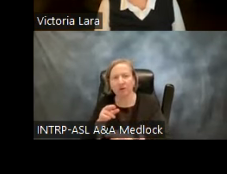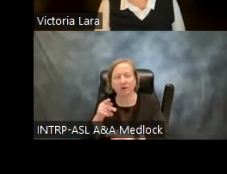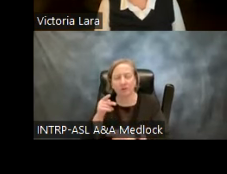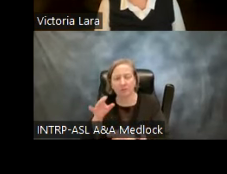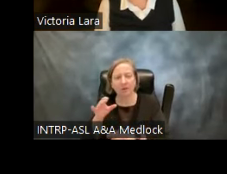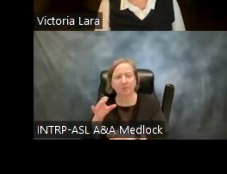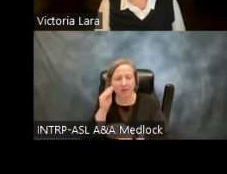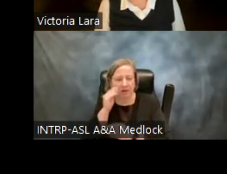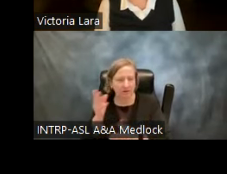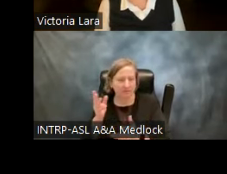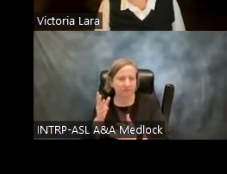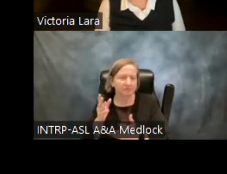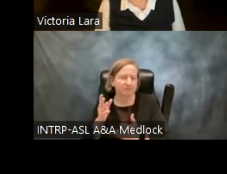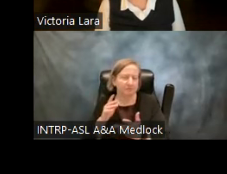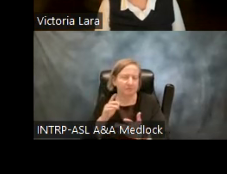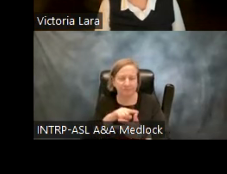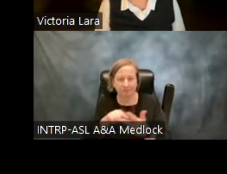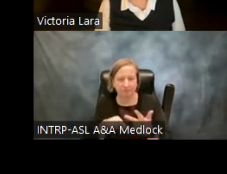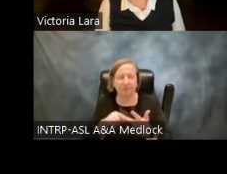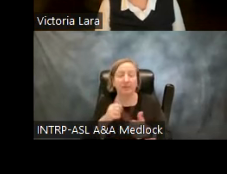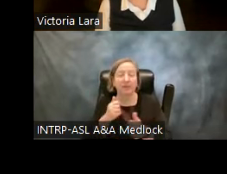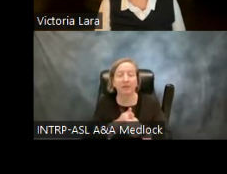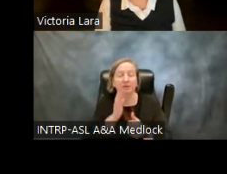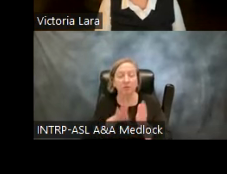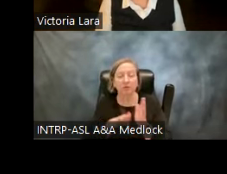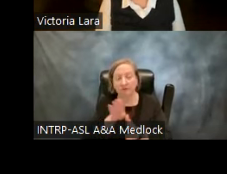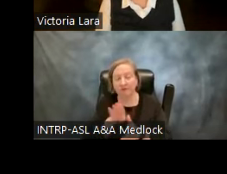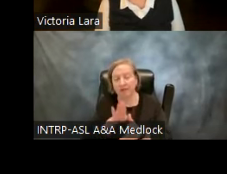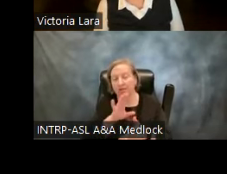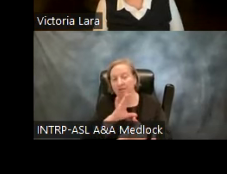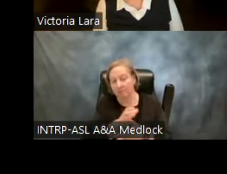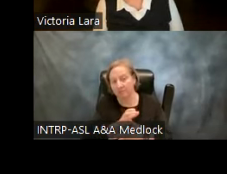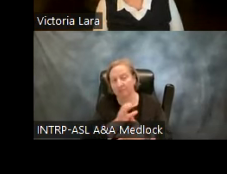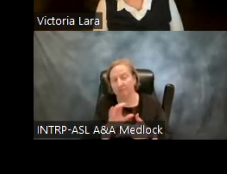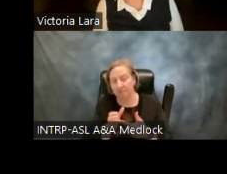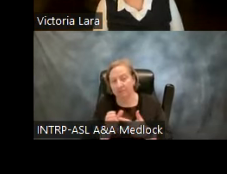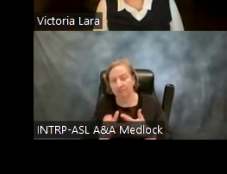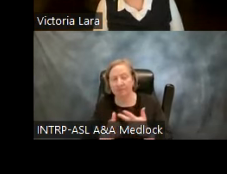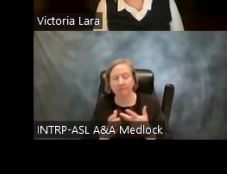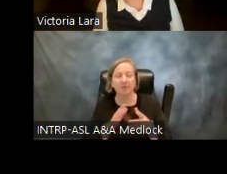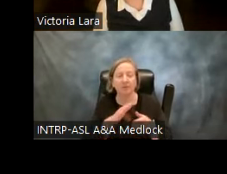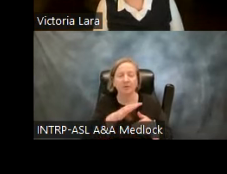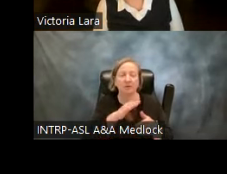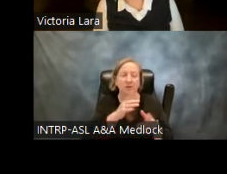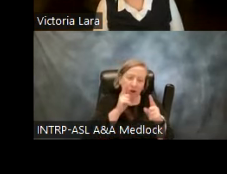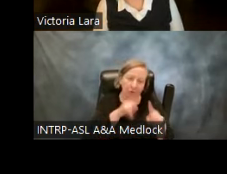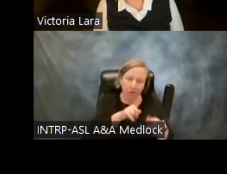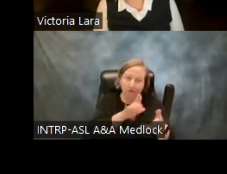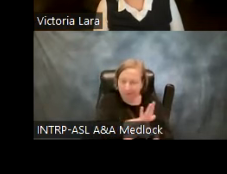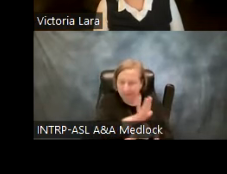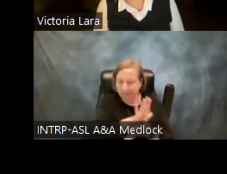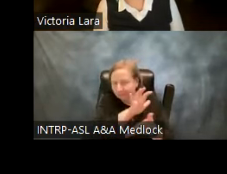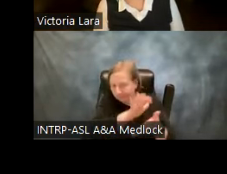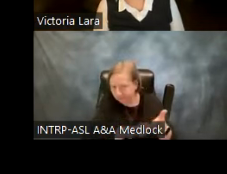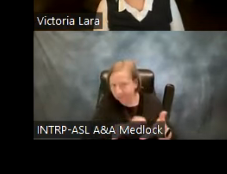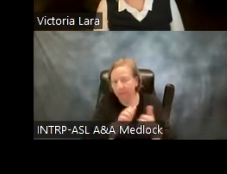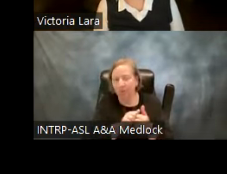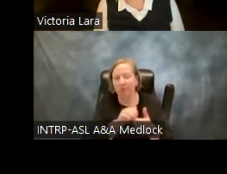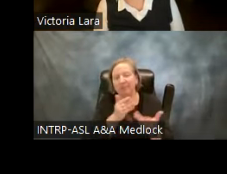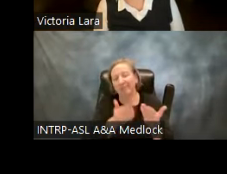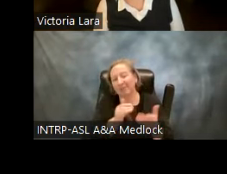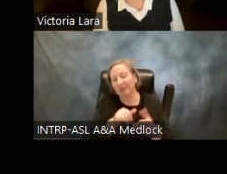information would work. And each would develop a single area of agreement. For that on, this work plan may look very